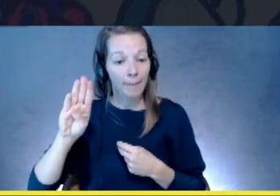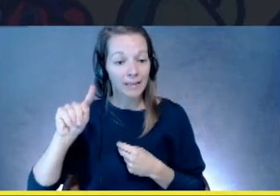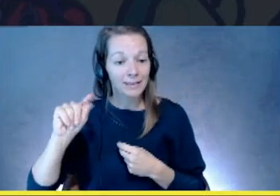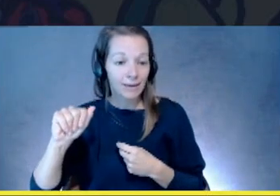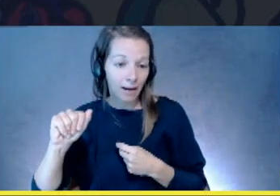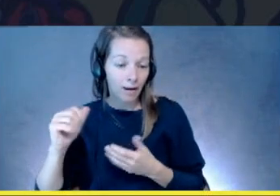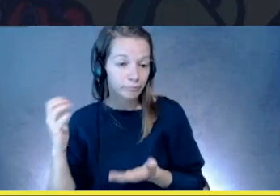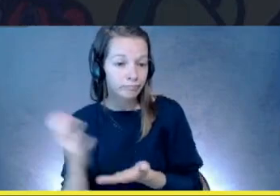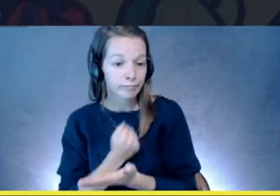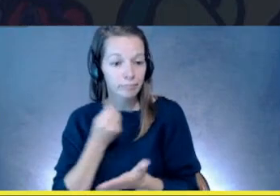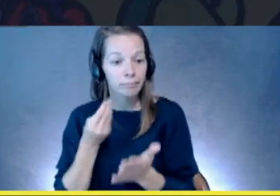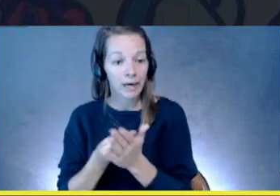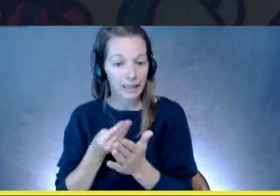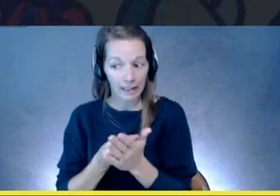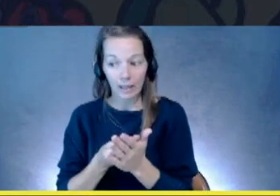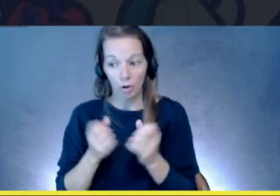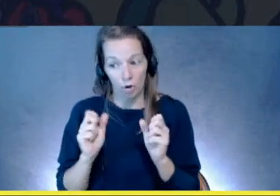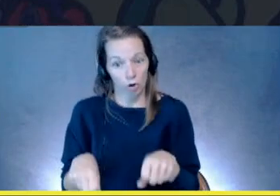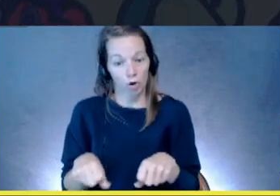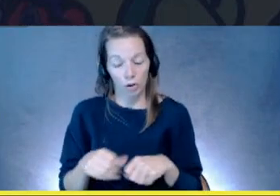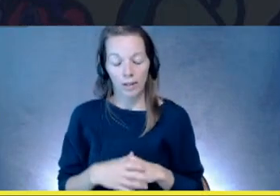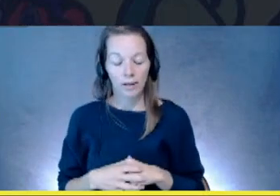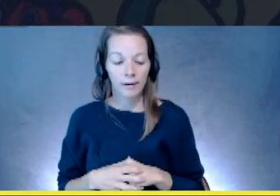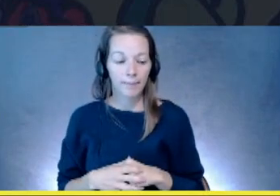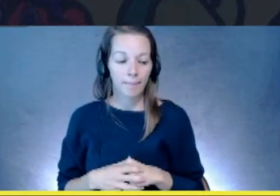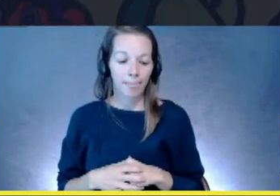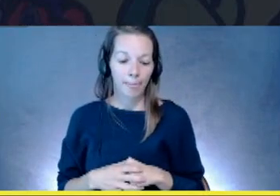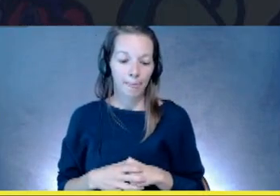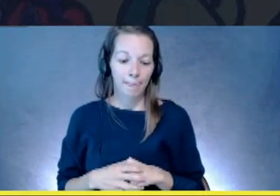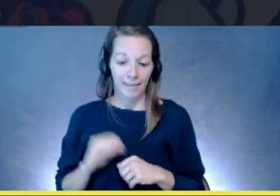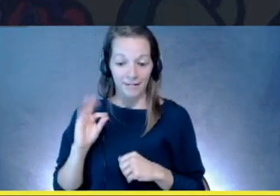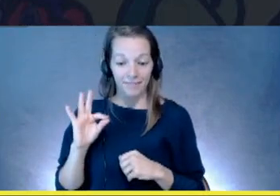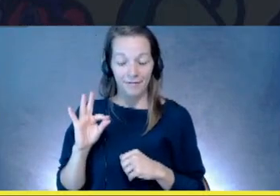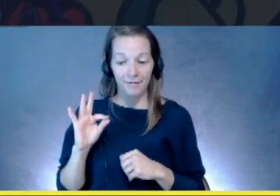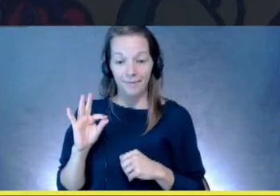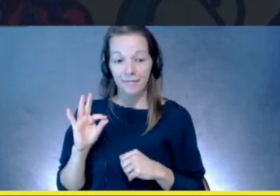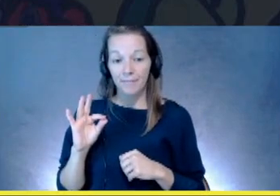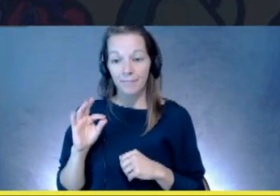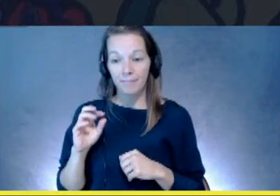much higher paying job if